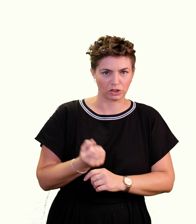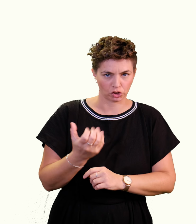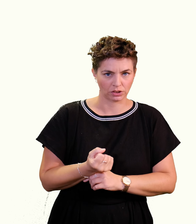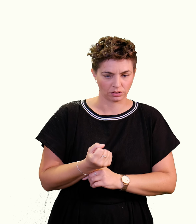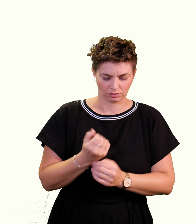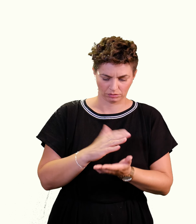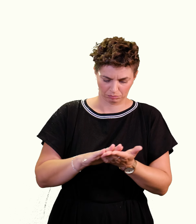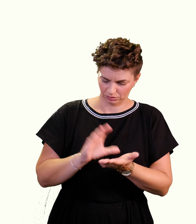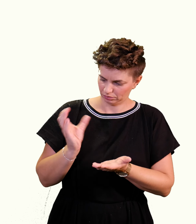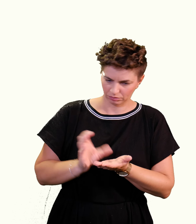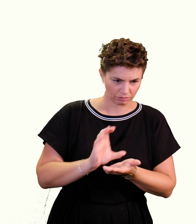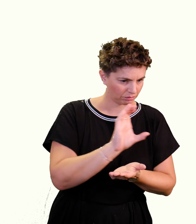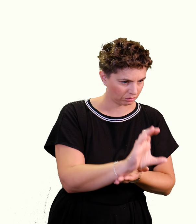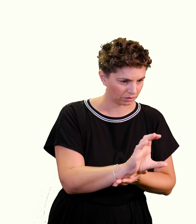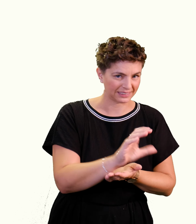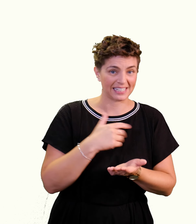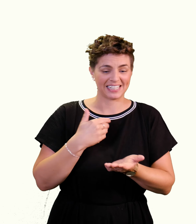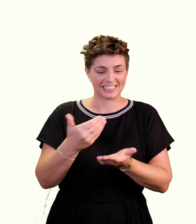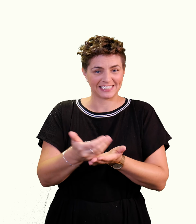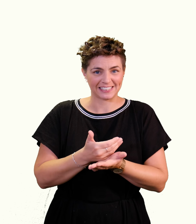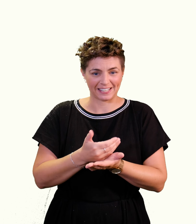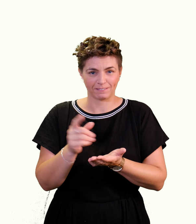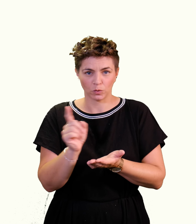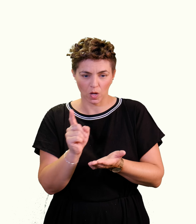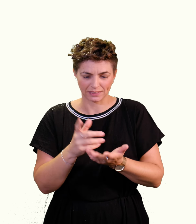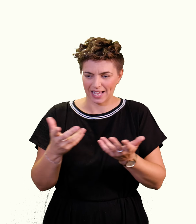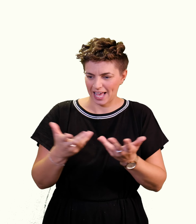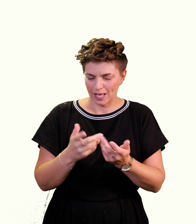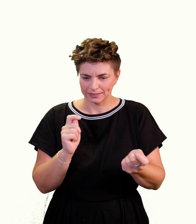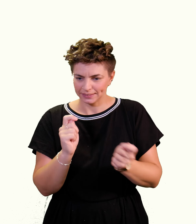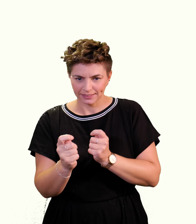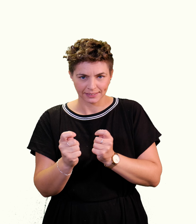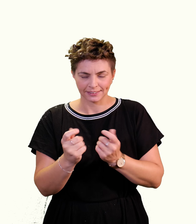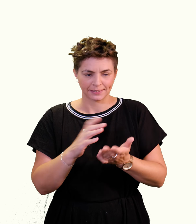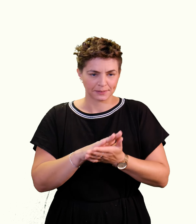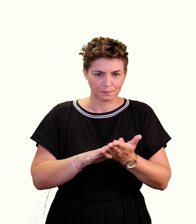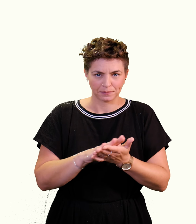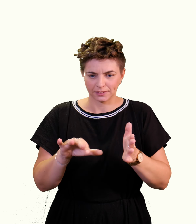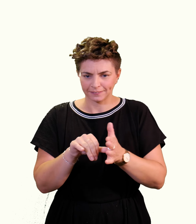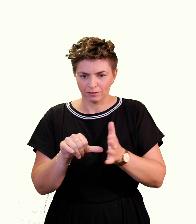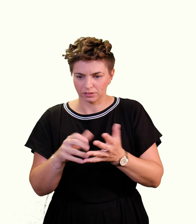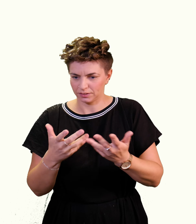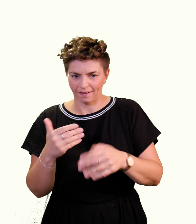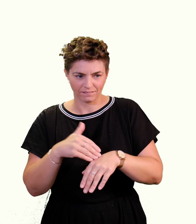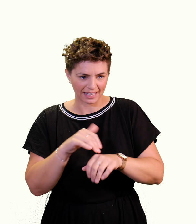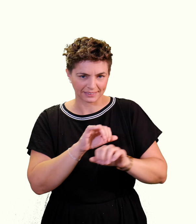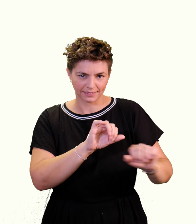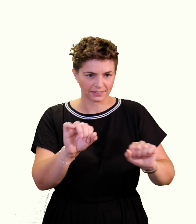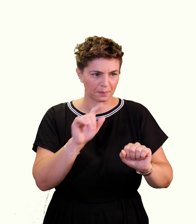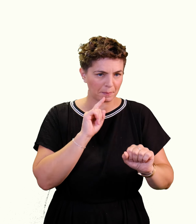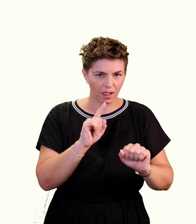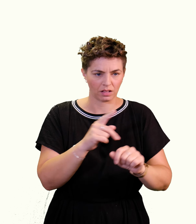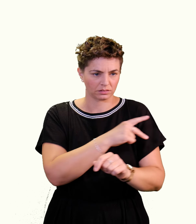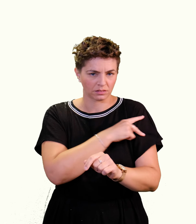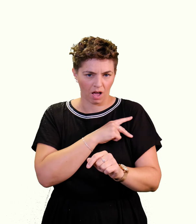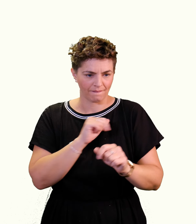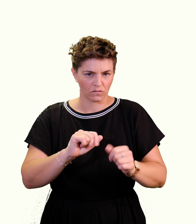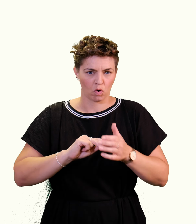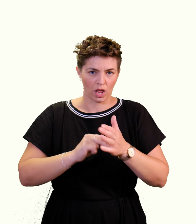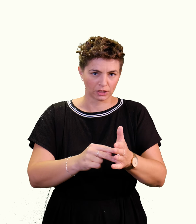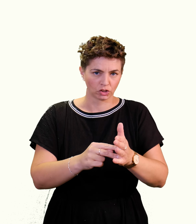salary. So clearly, to make the savings that we are talking about savings, we can't avoid affecting people in the